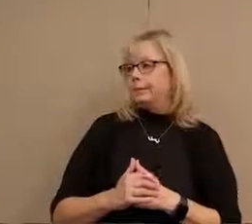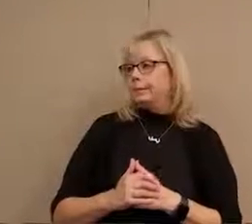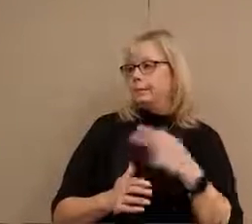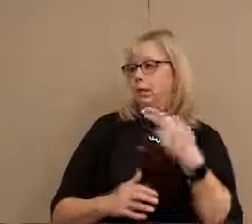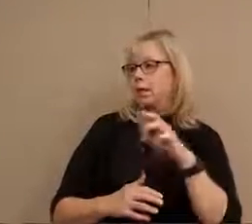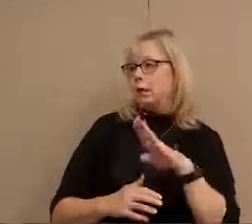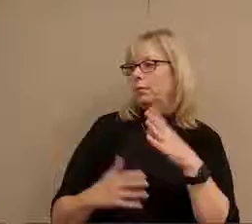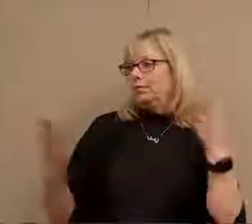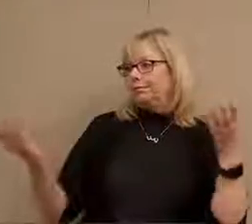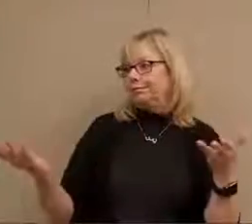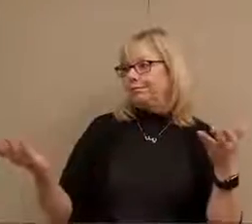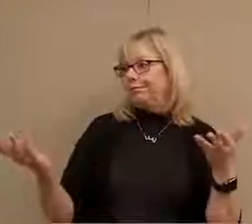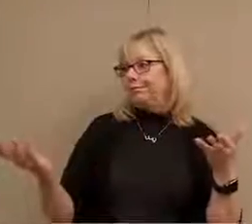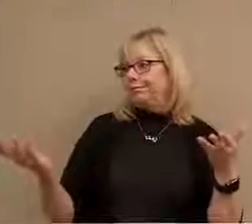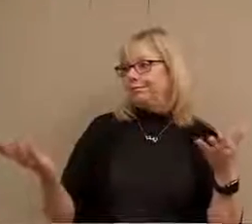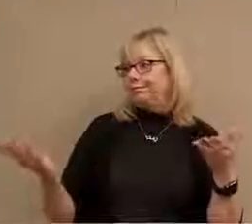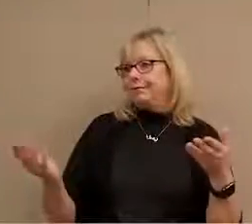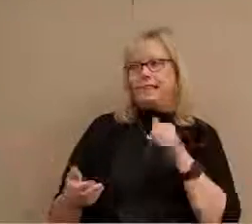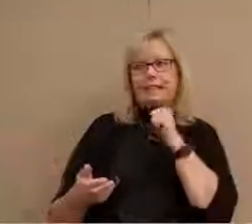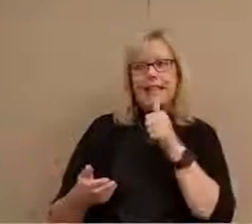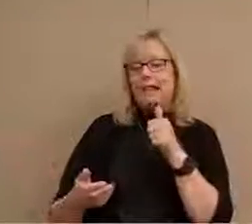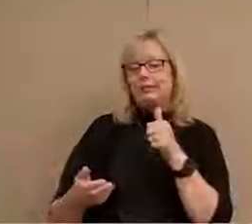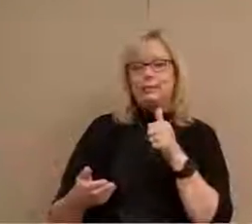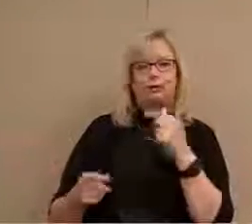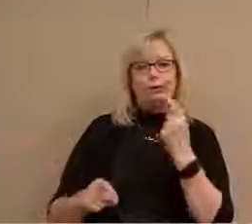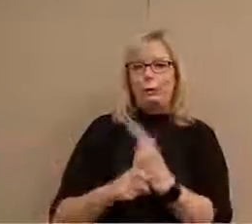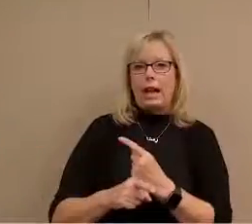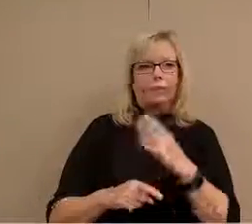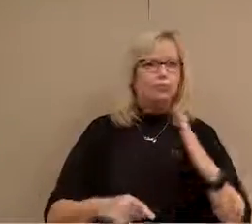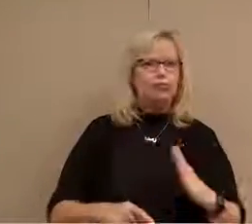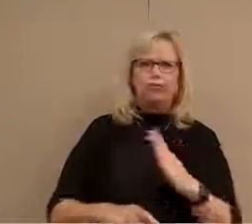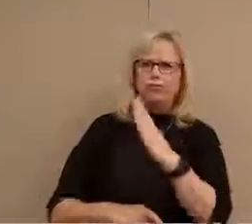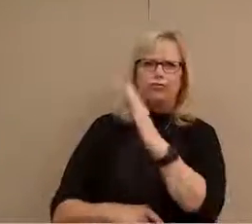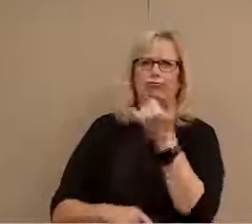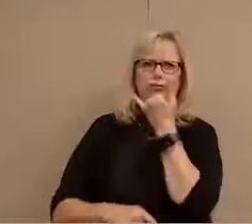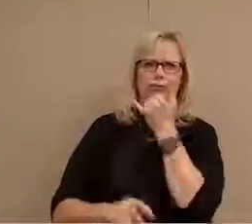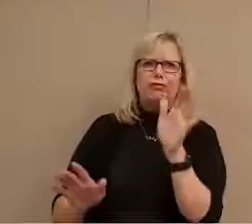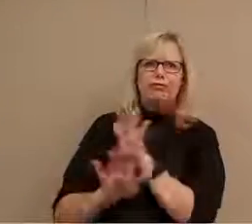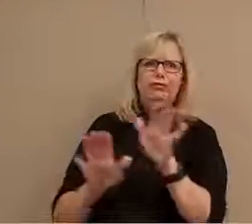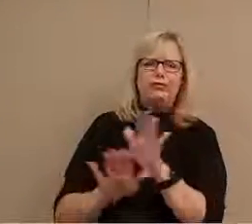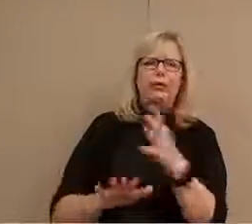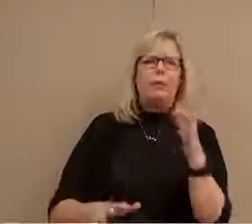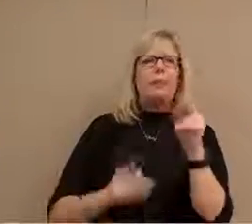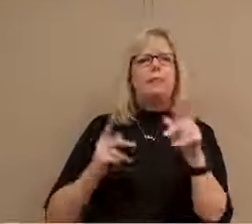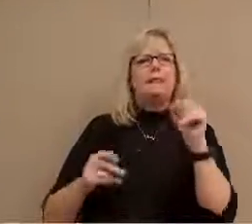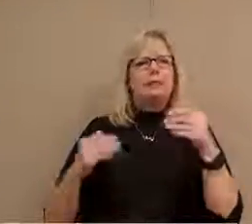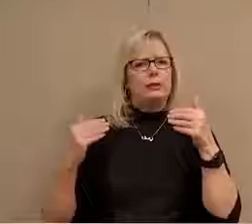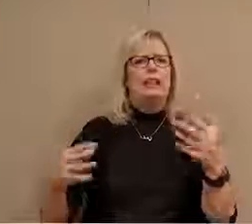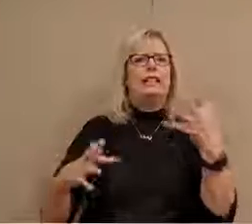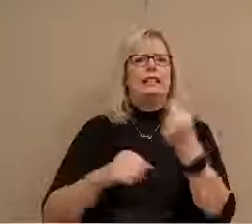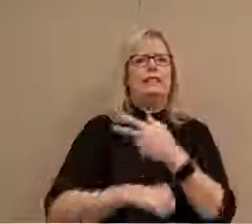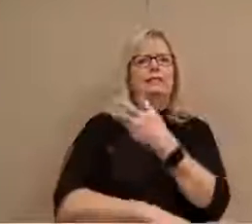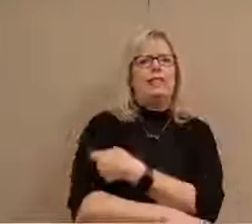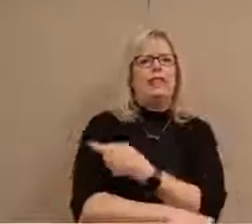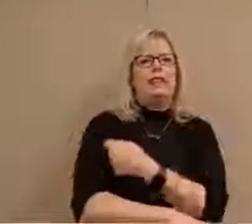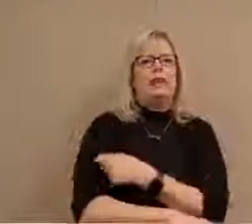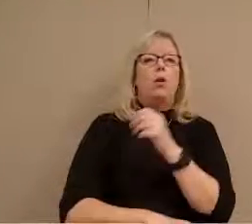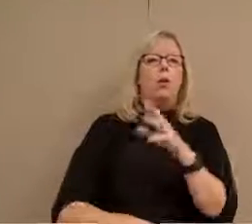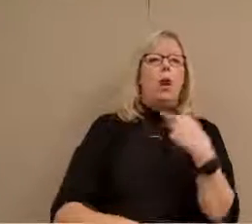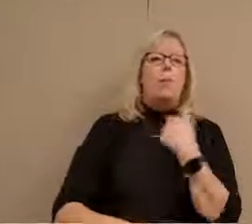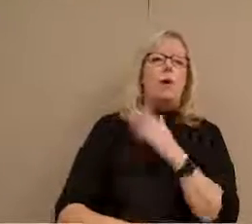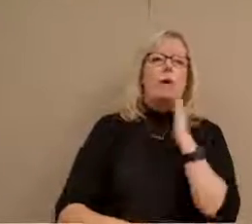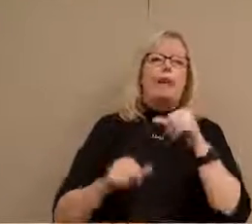Herb, the numbers, they're not headed in the right direction. People need to get vaccinated, or we're